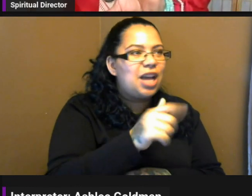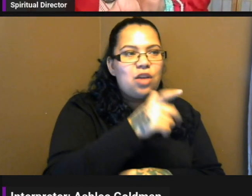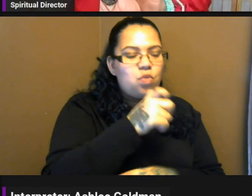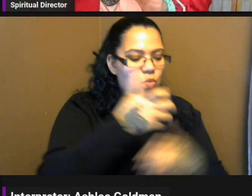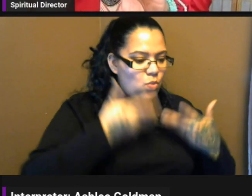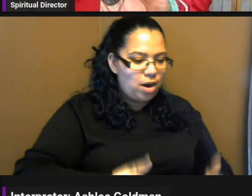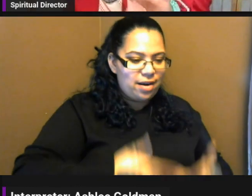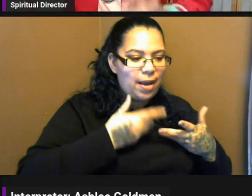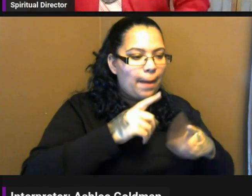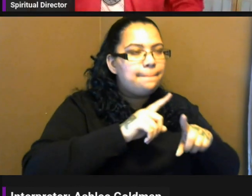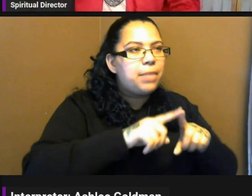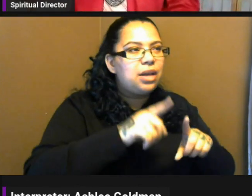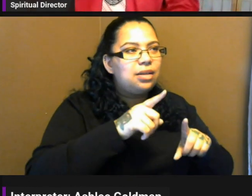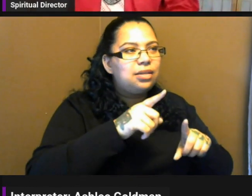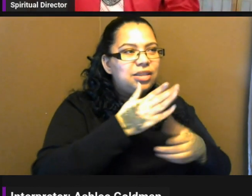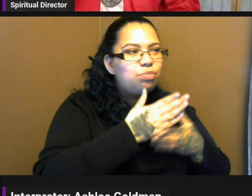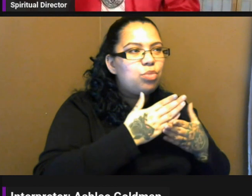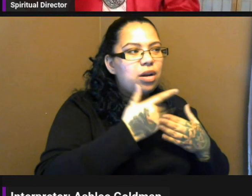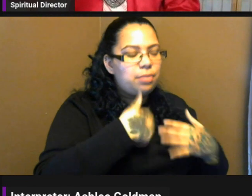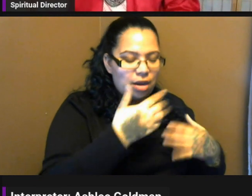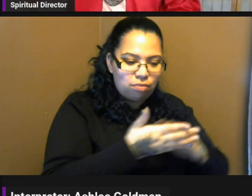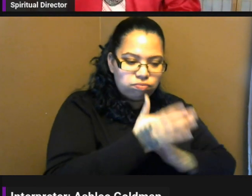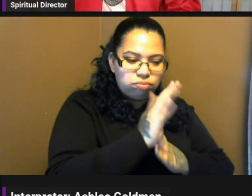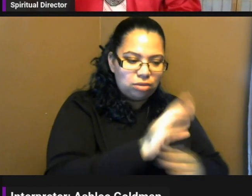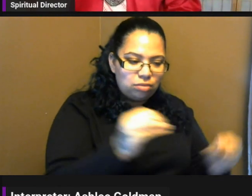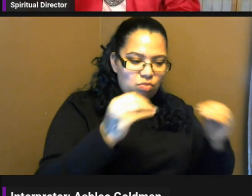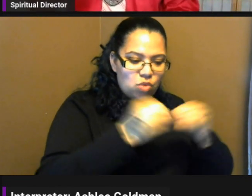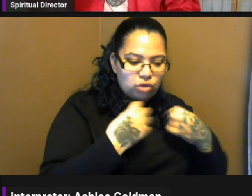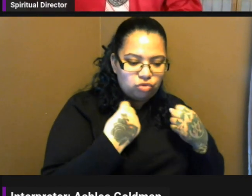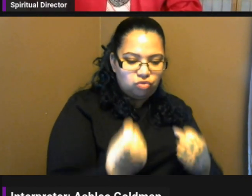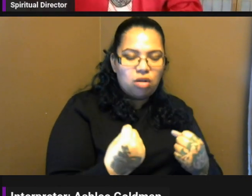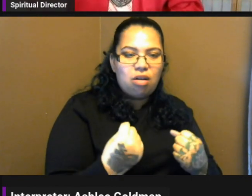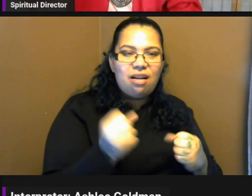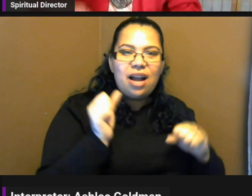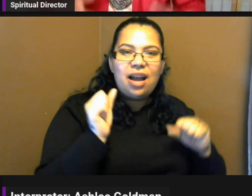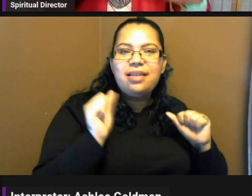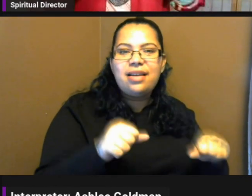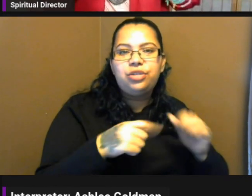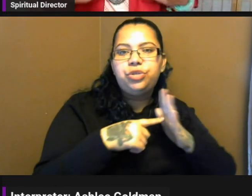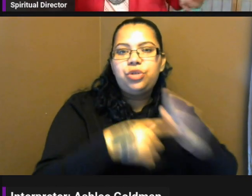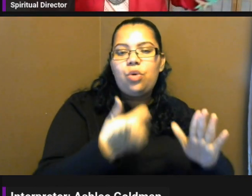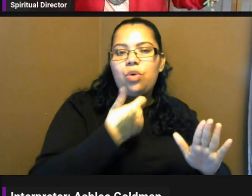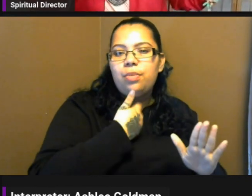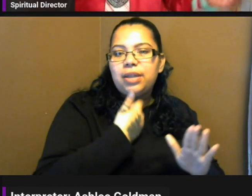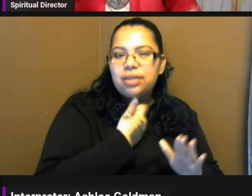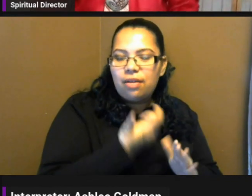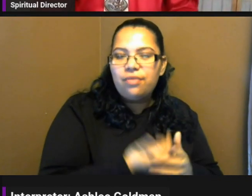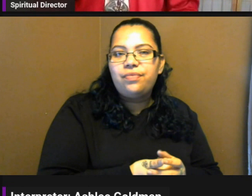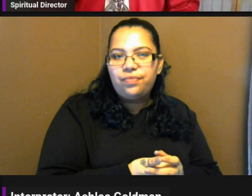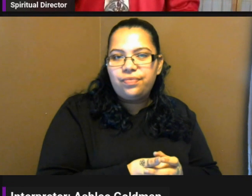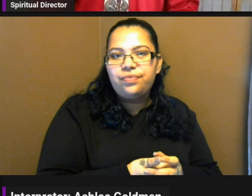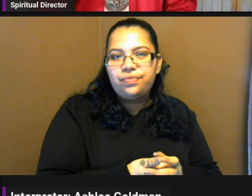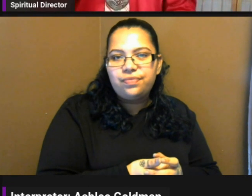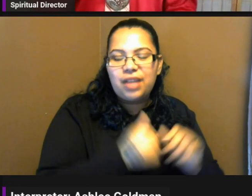is getting stronger to say there will come a time when I am ready to embark upon the journey